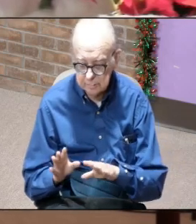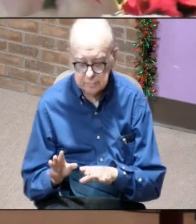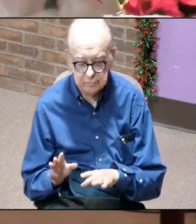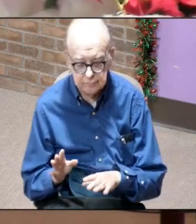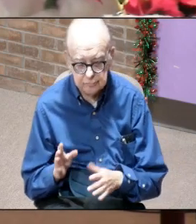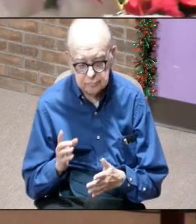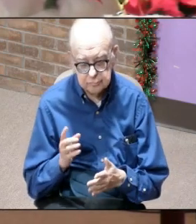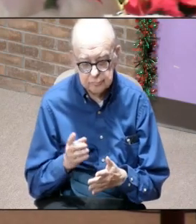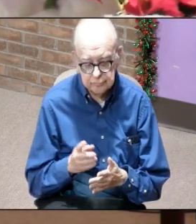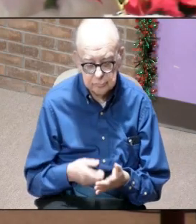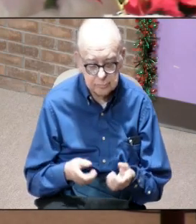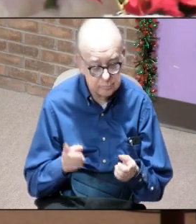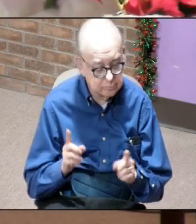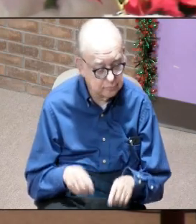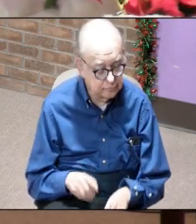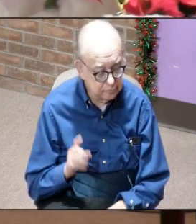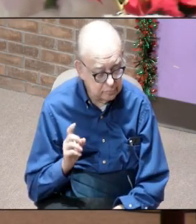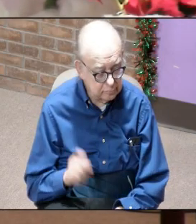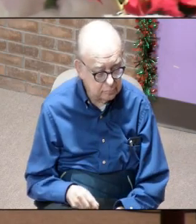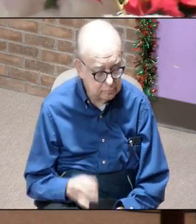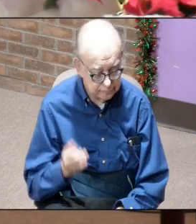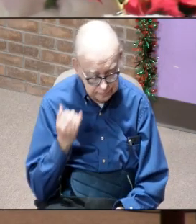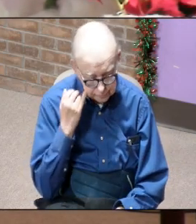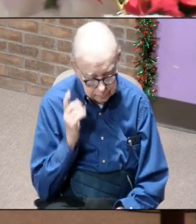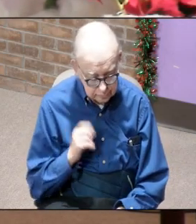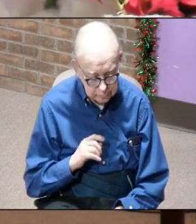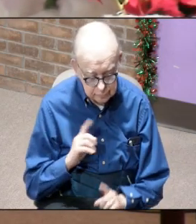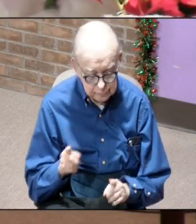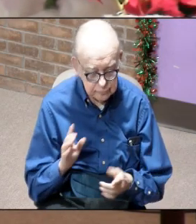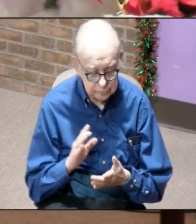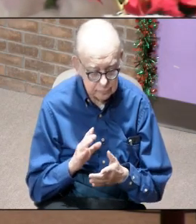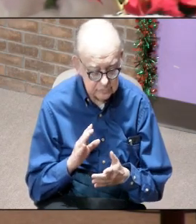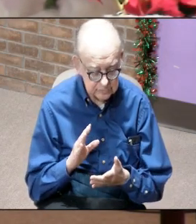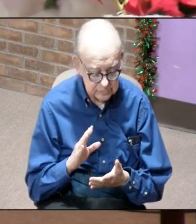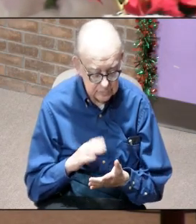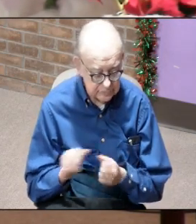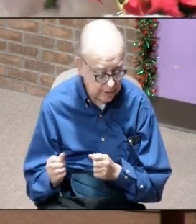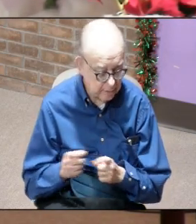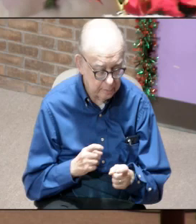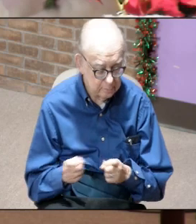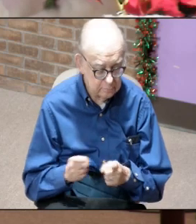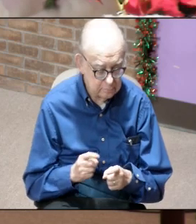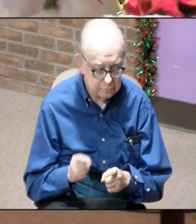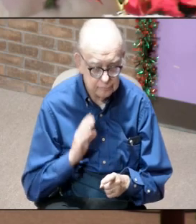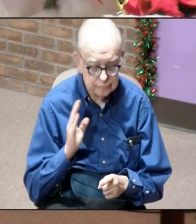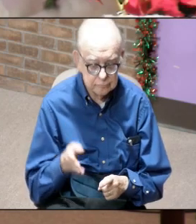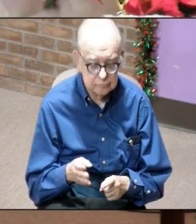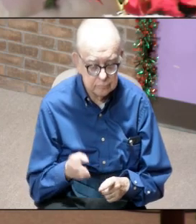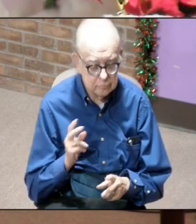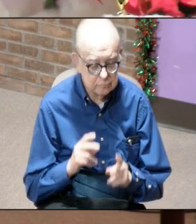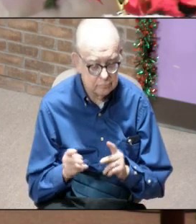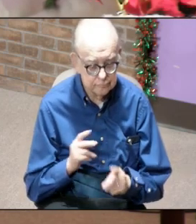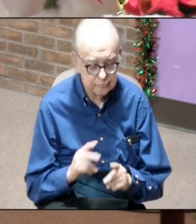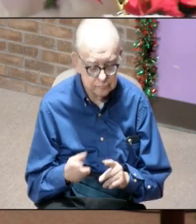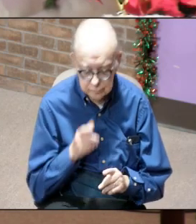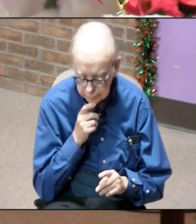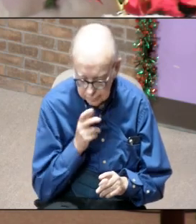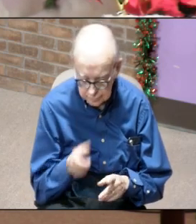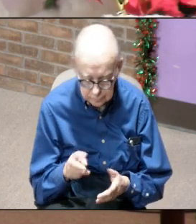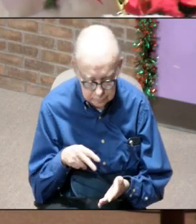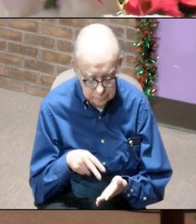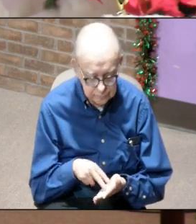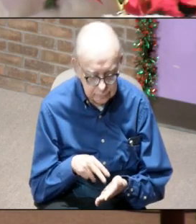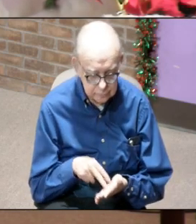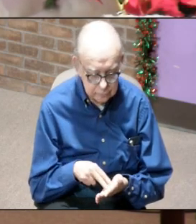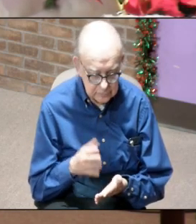Because what has to happen? If I'm going to take over, there are going to be people who are going to be